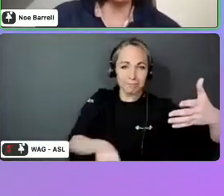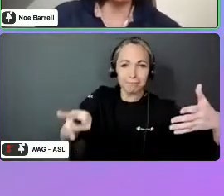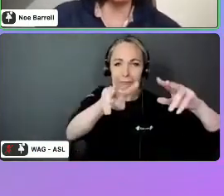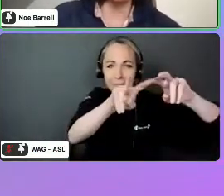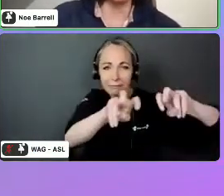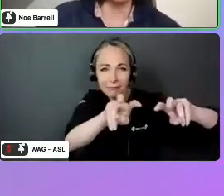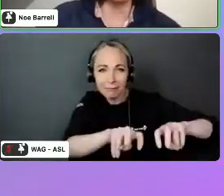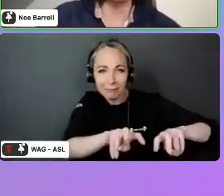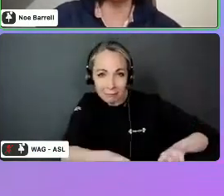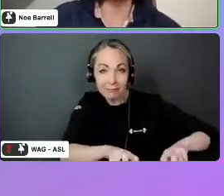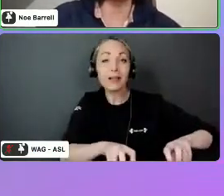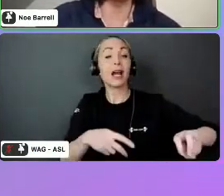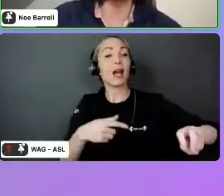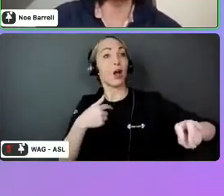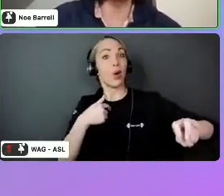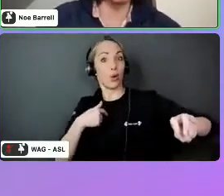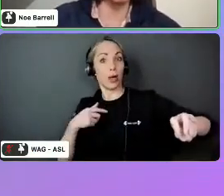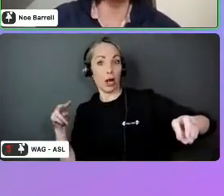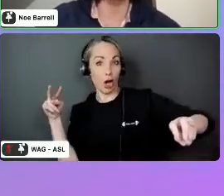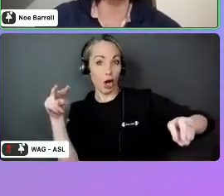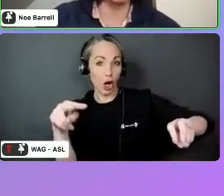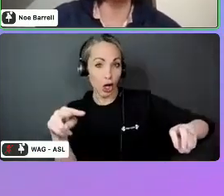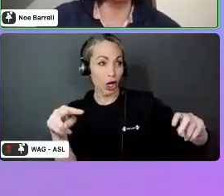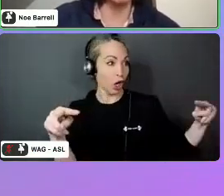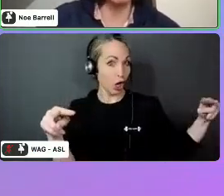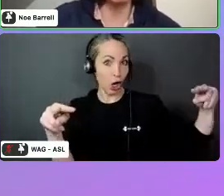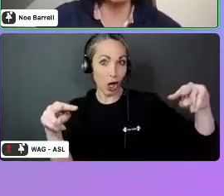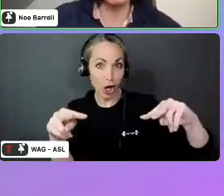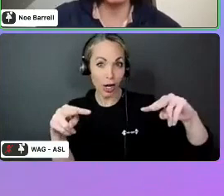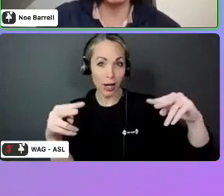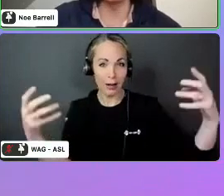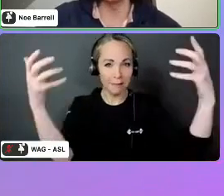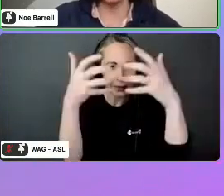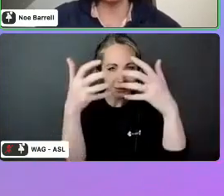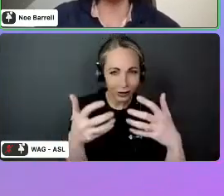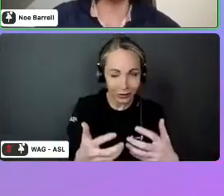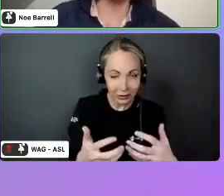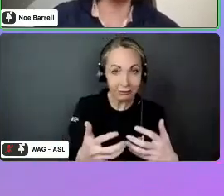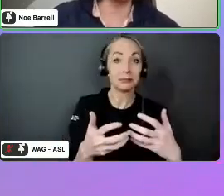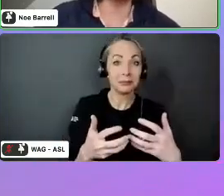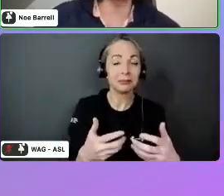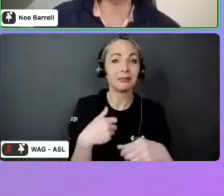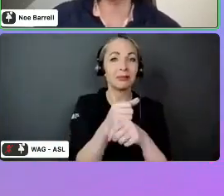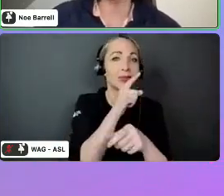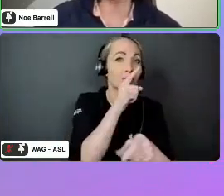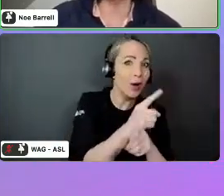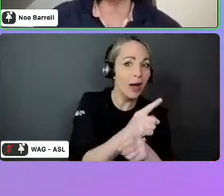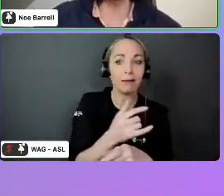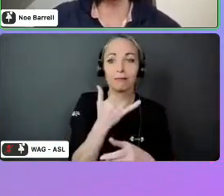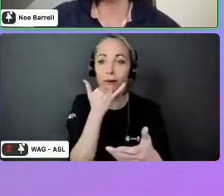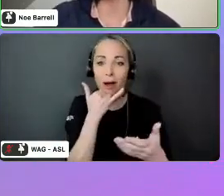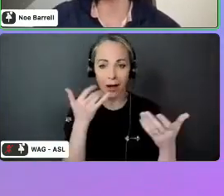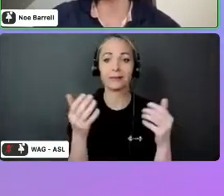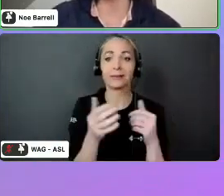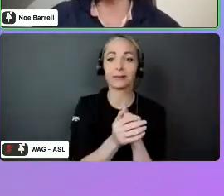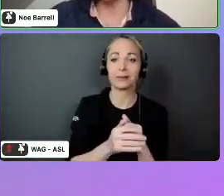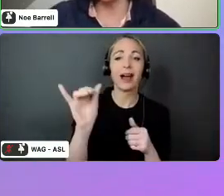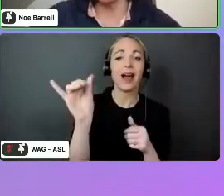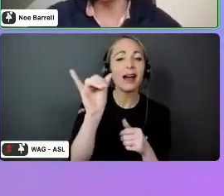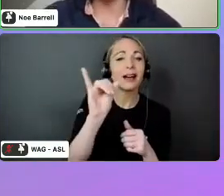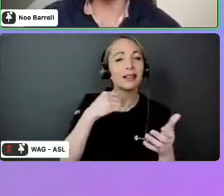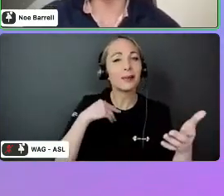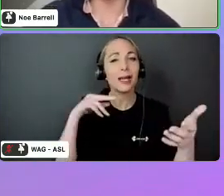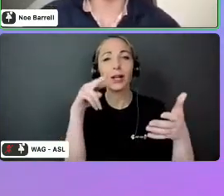can also identify other structural components as well, such as layout tables, lists, headings, input labels, and their associated input, as I already showed